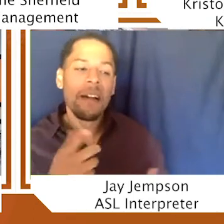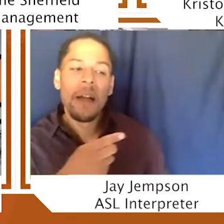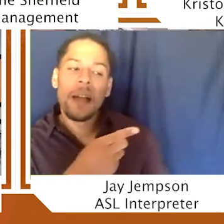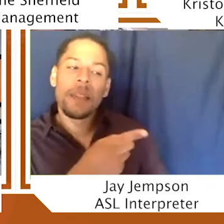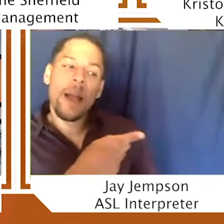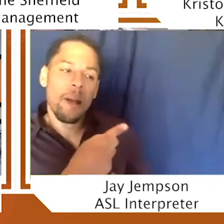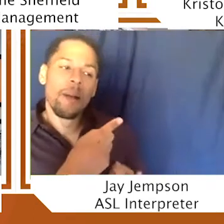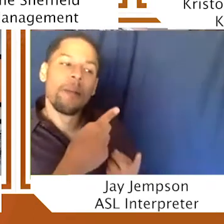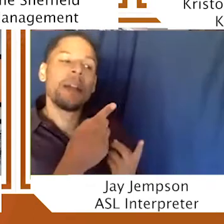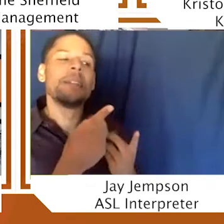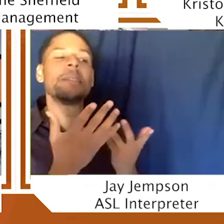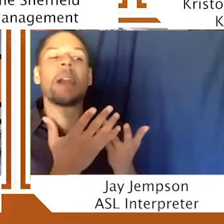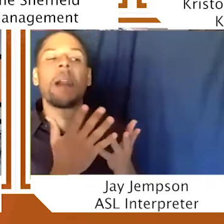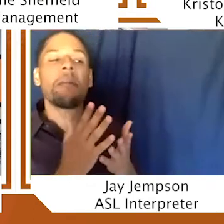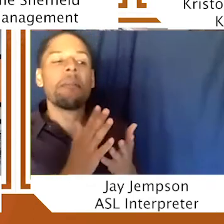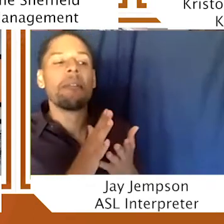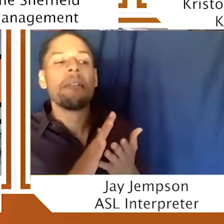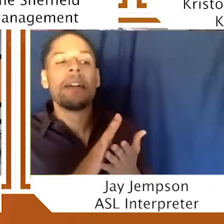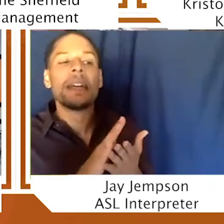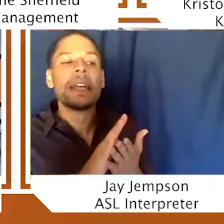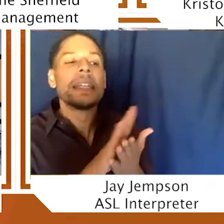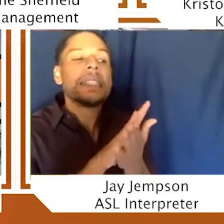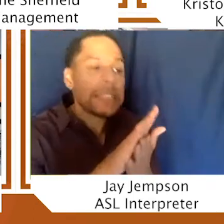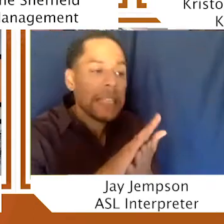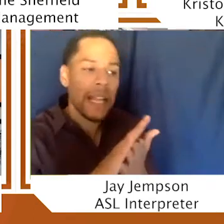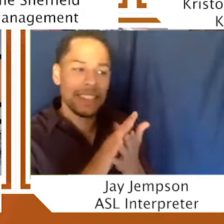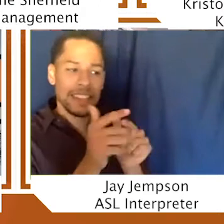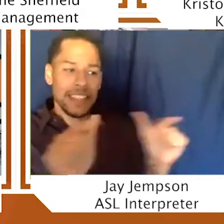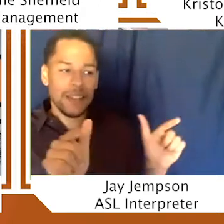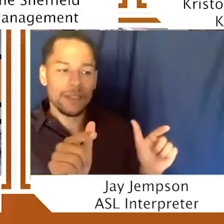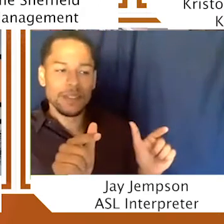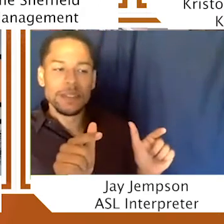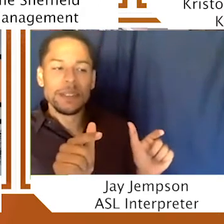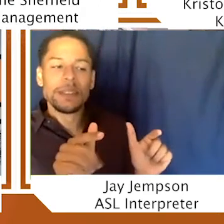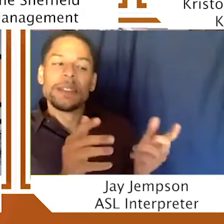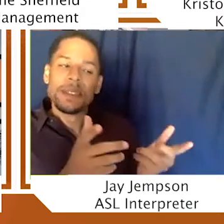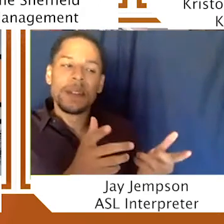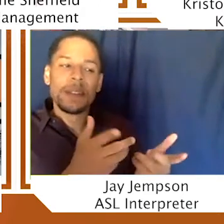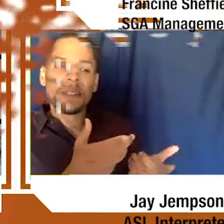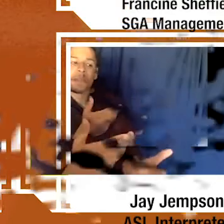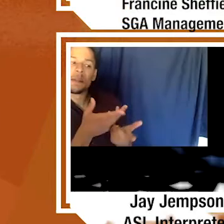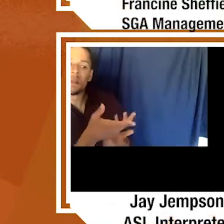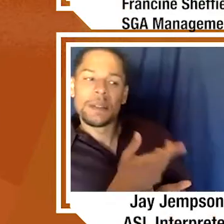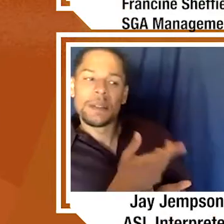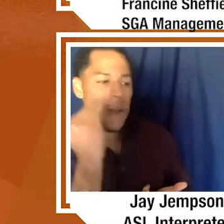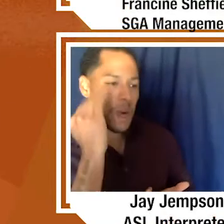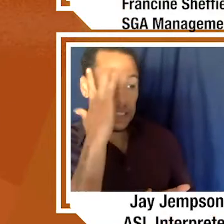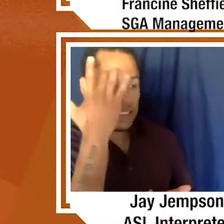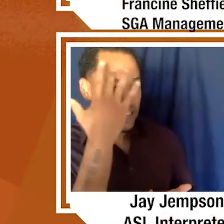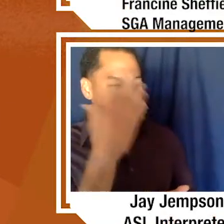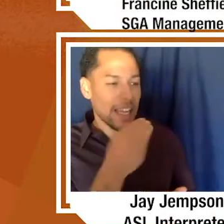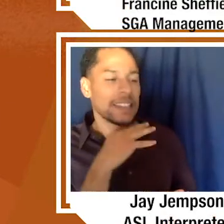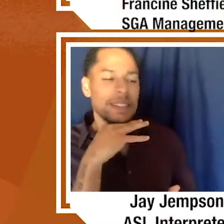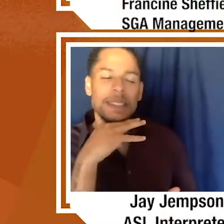I use the, you've been sick and tired of these kind of happenings. I would love to hear your thoughts about what's going